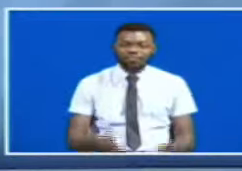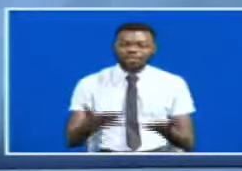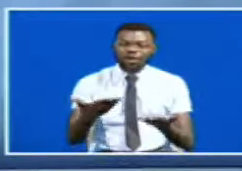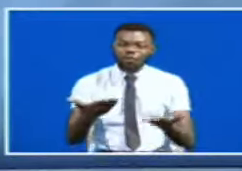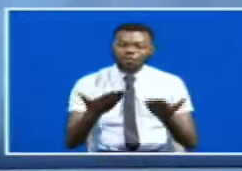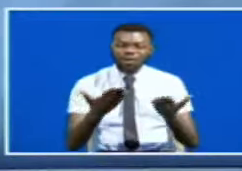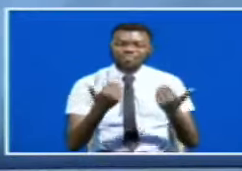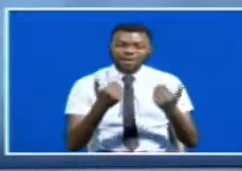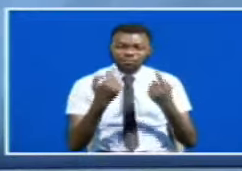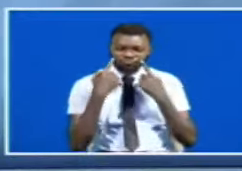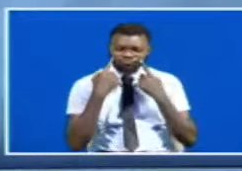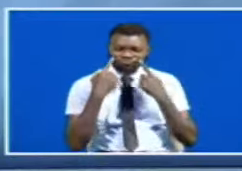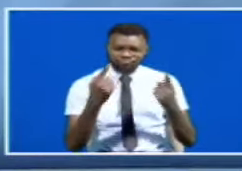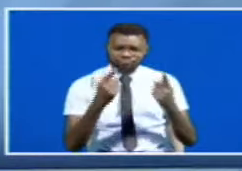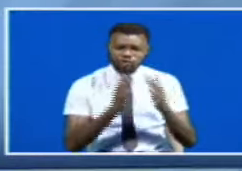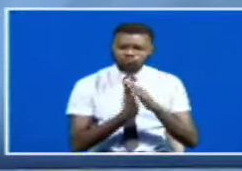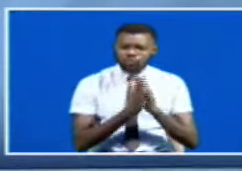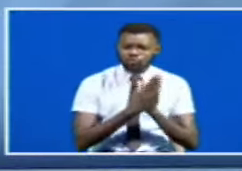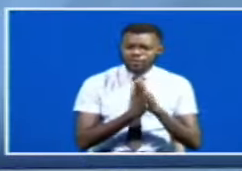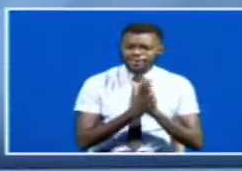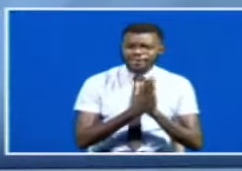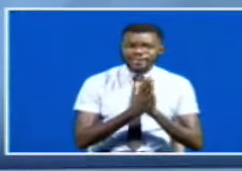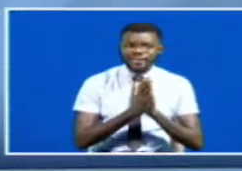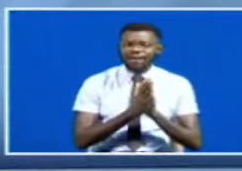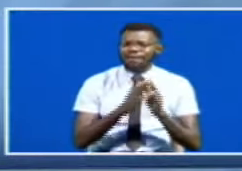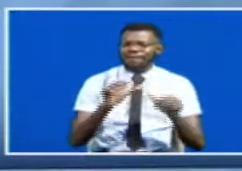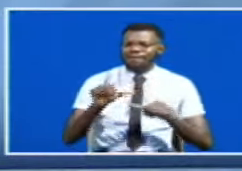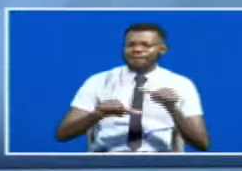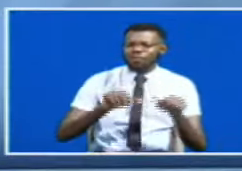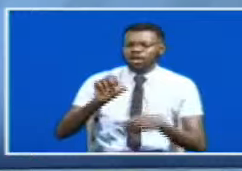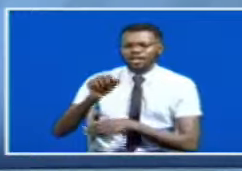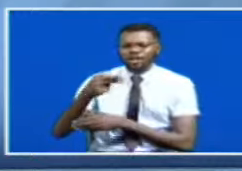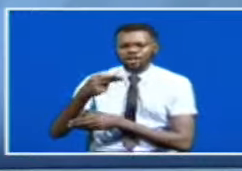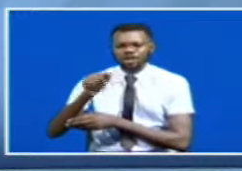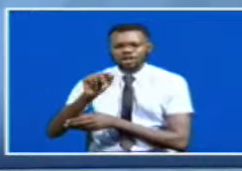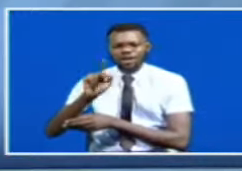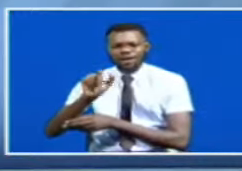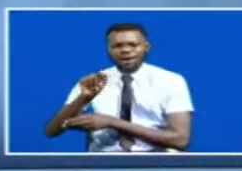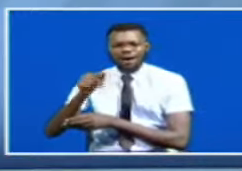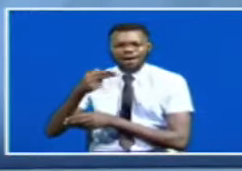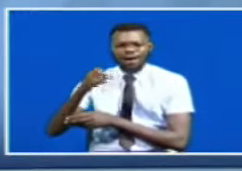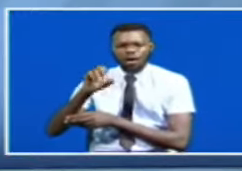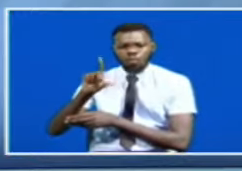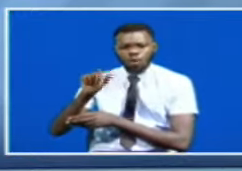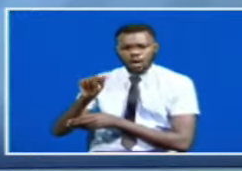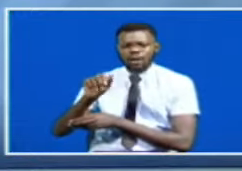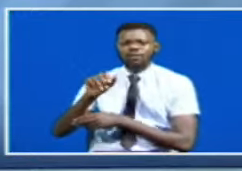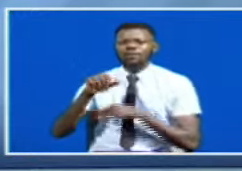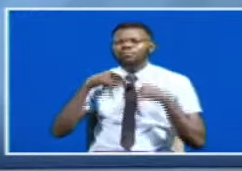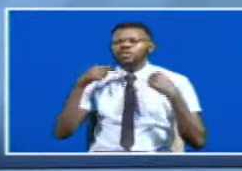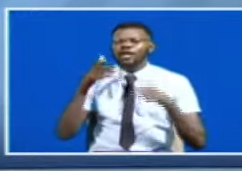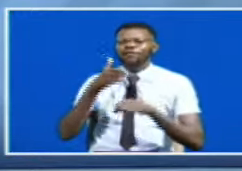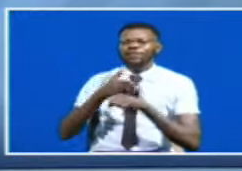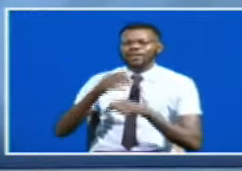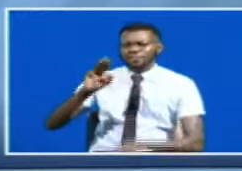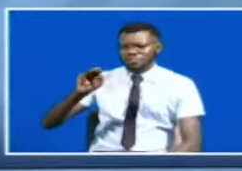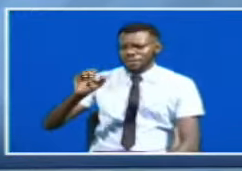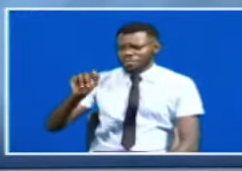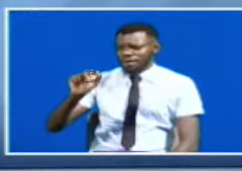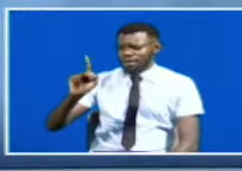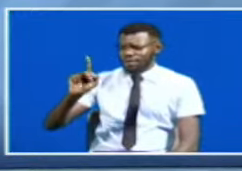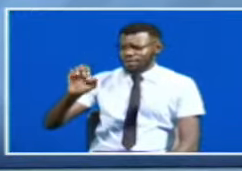Welcome back. Let's have a look at that developing story concerning Shakahola. And as the case against controversial preacher Paul Mackenzie